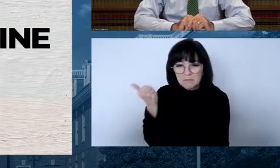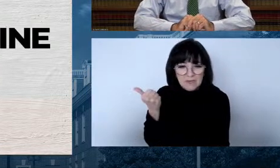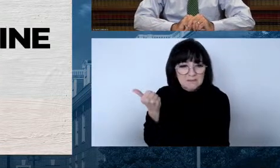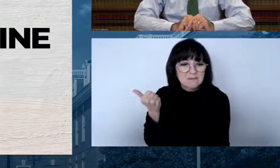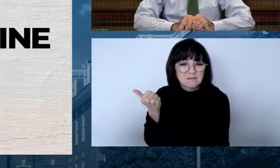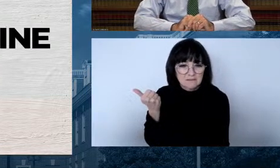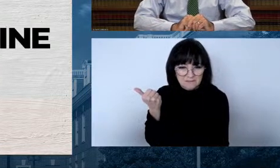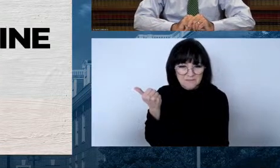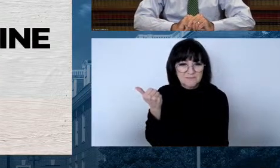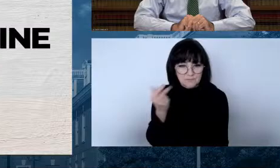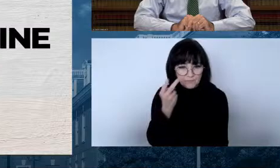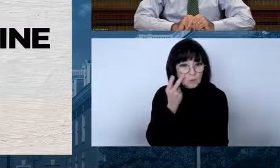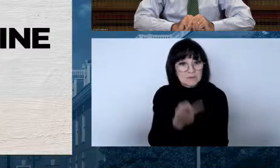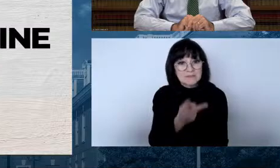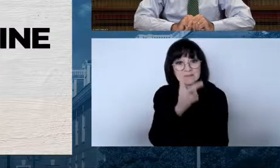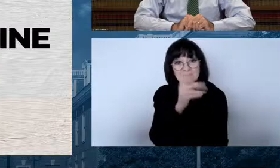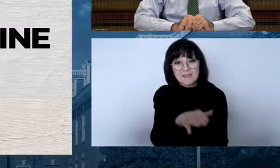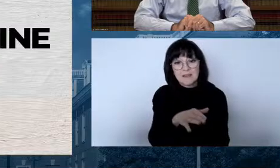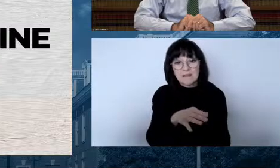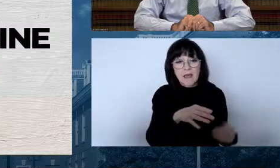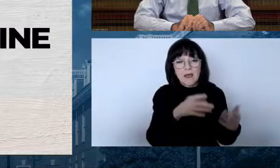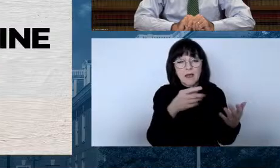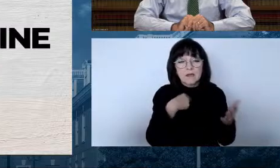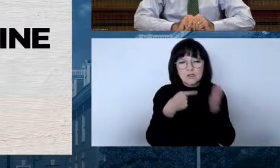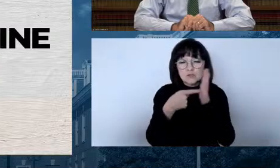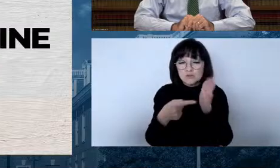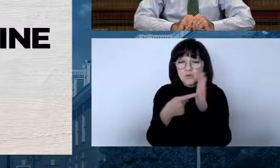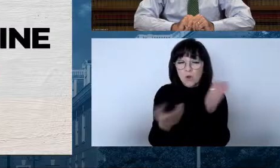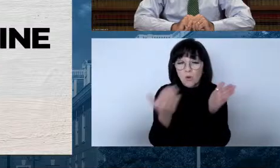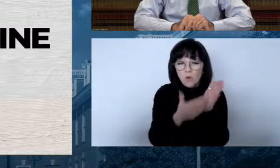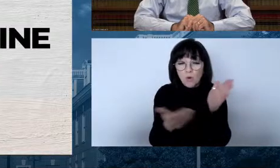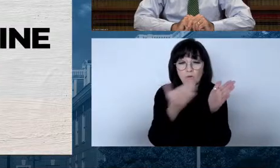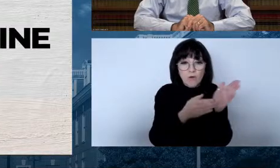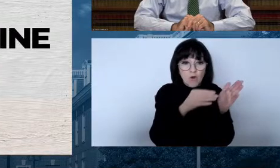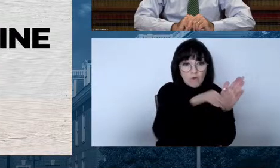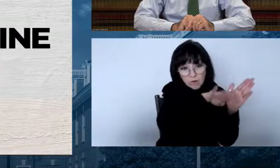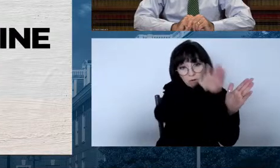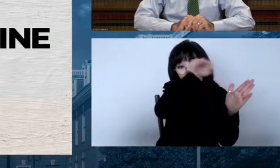a couple times now, we're streaking towards the